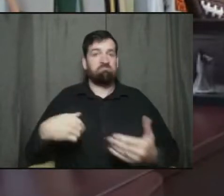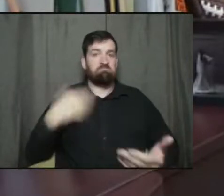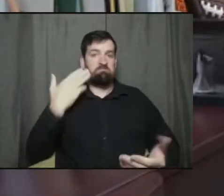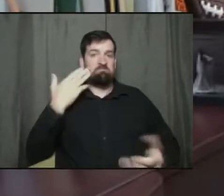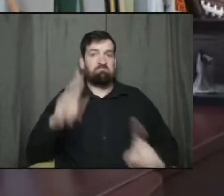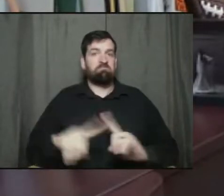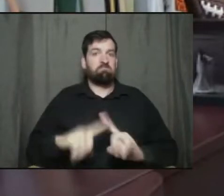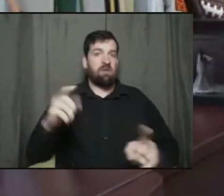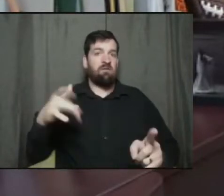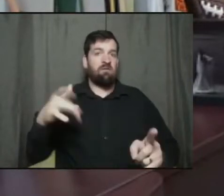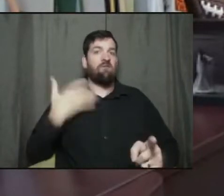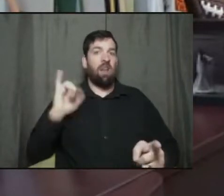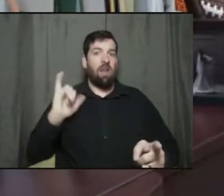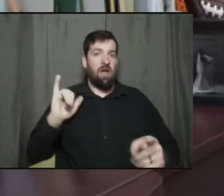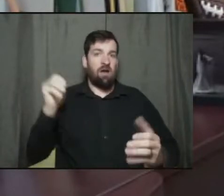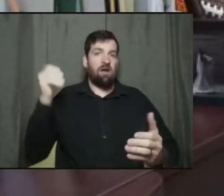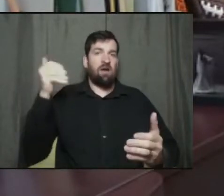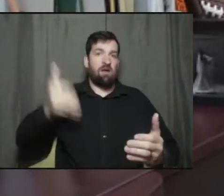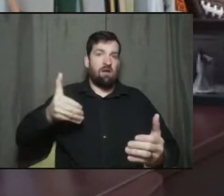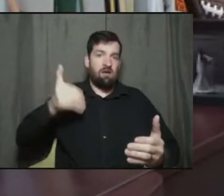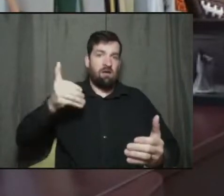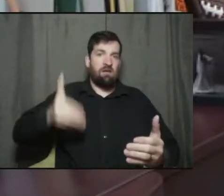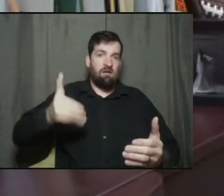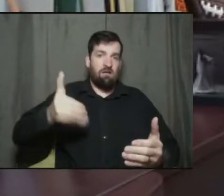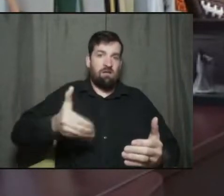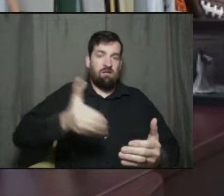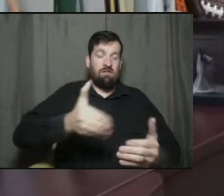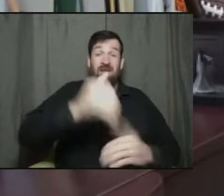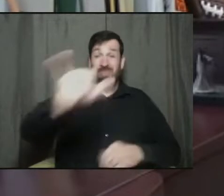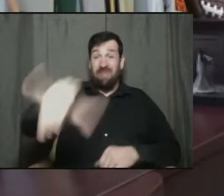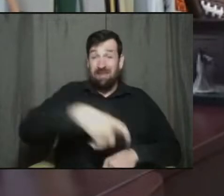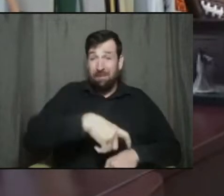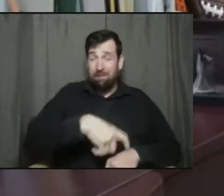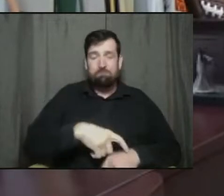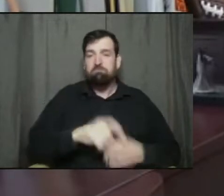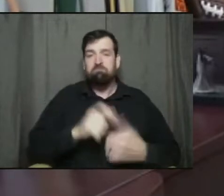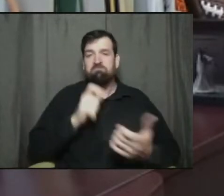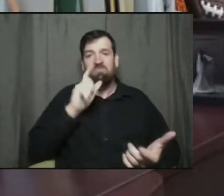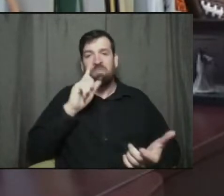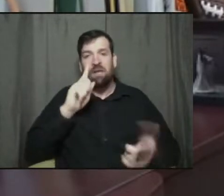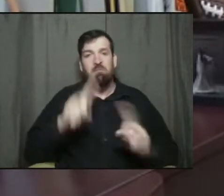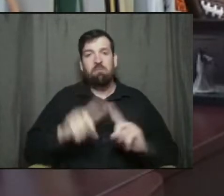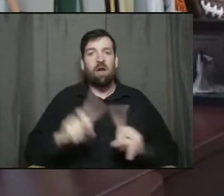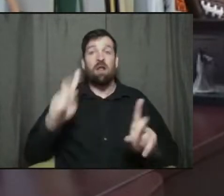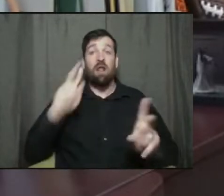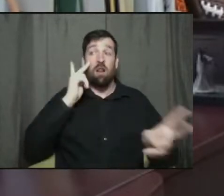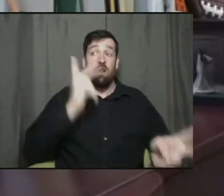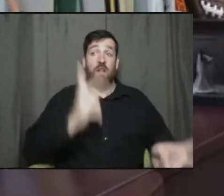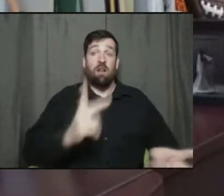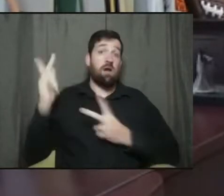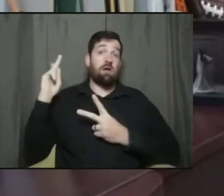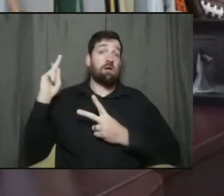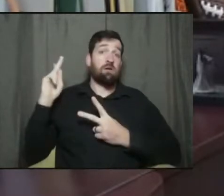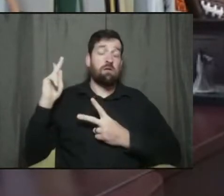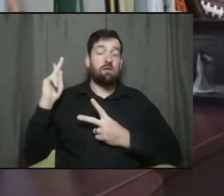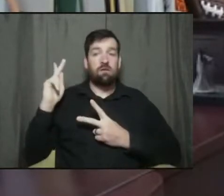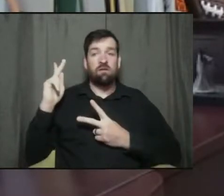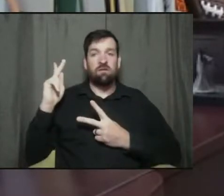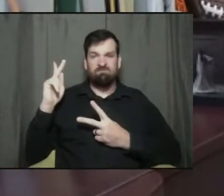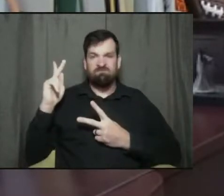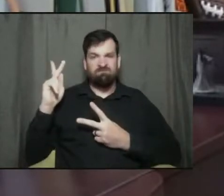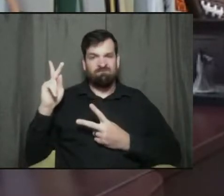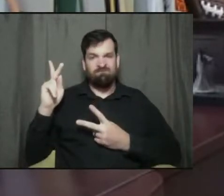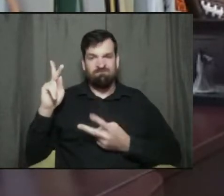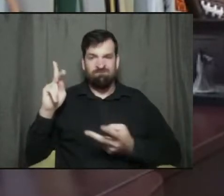becoming near. And, I didn't think it at the time, but, looking back in retrospect, I really didn't feel great.